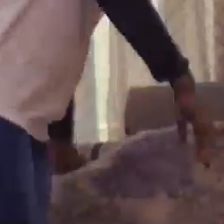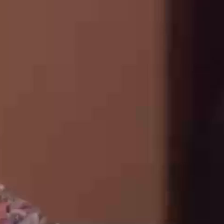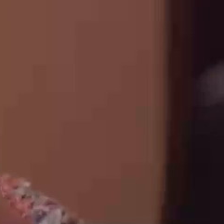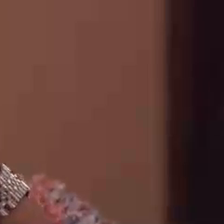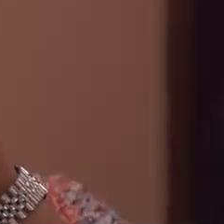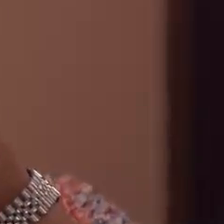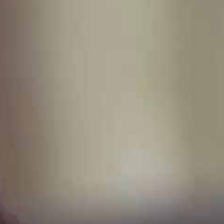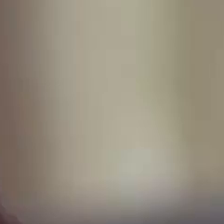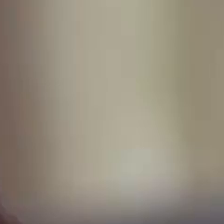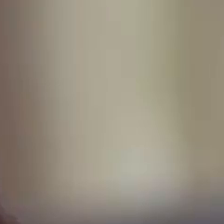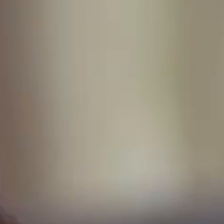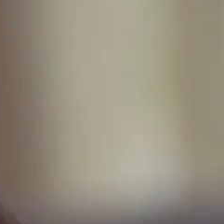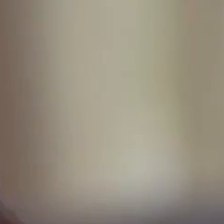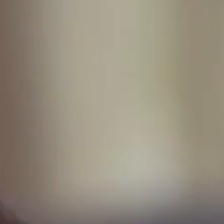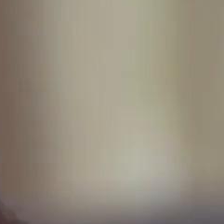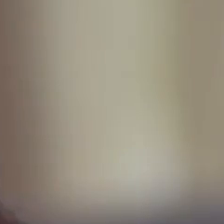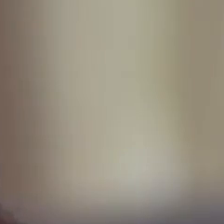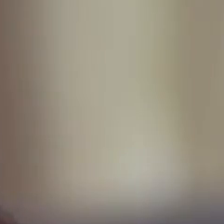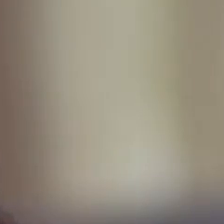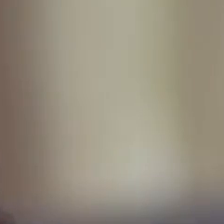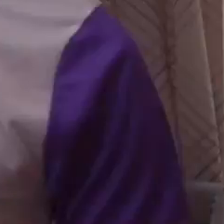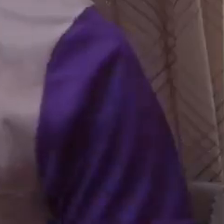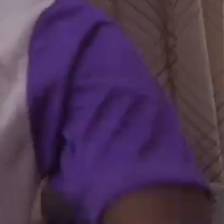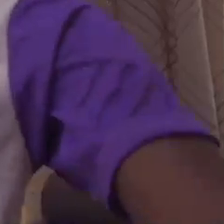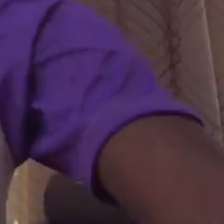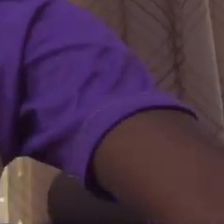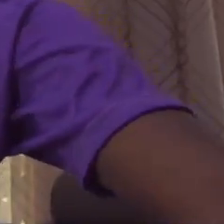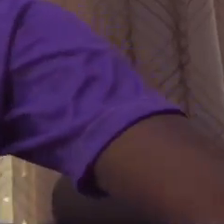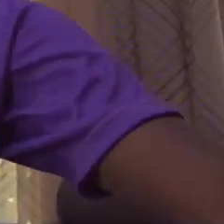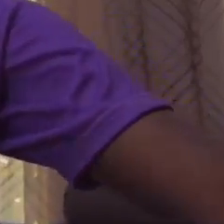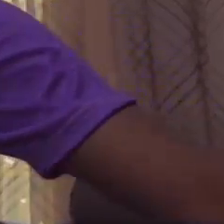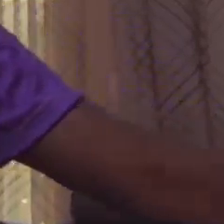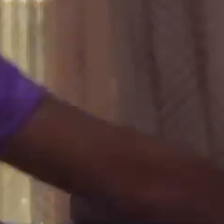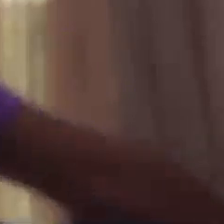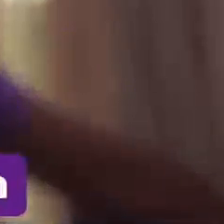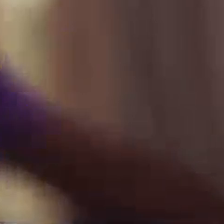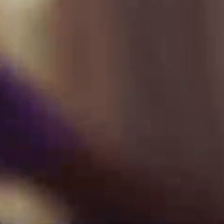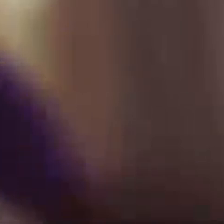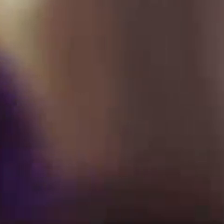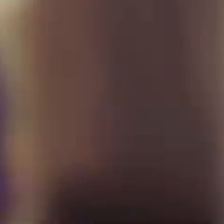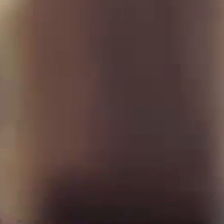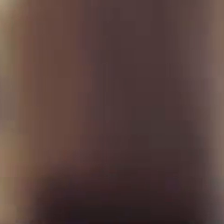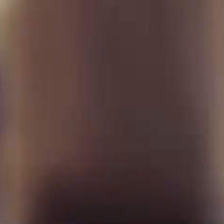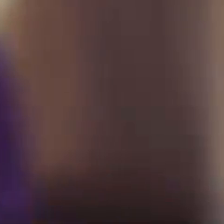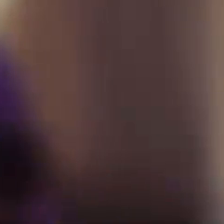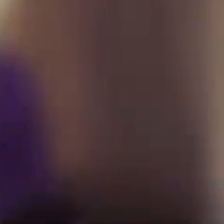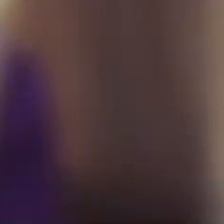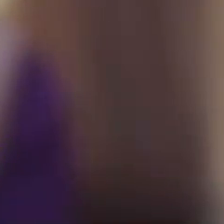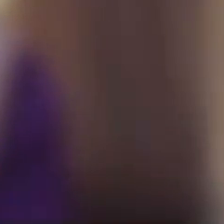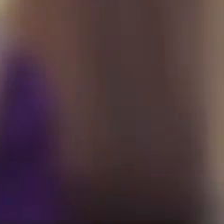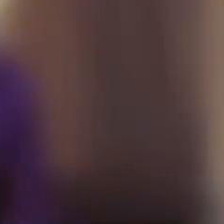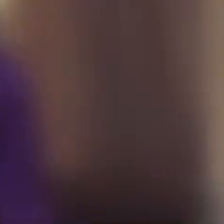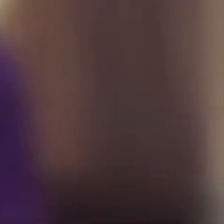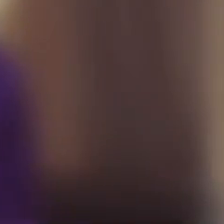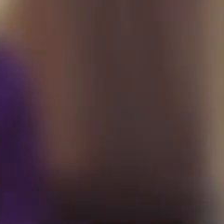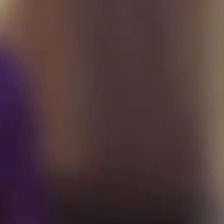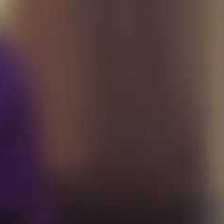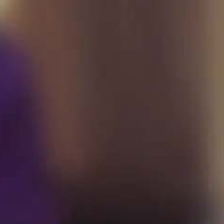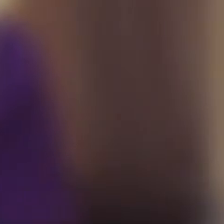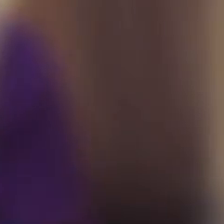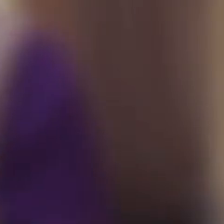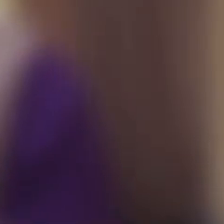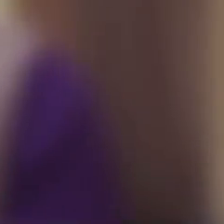baratsinze niko tsindiye amafaranga nawe niba wifuza gutsinda nyarukiye ku rugo rwacu waeshatu akadomo play gorilla games